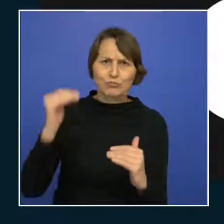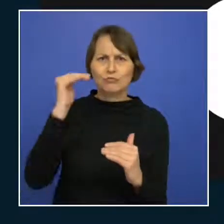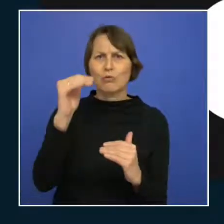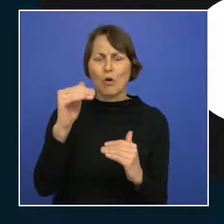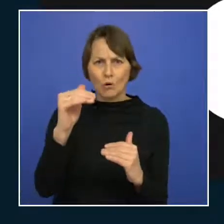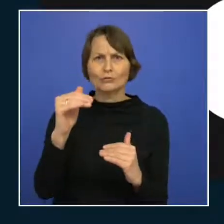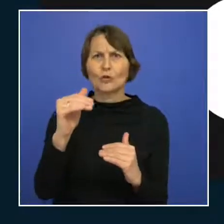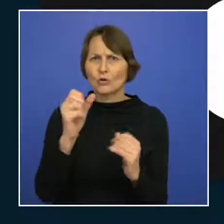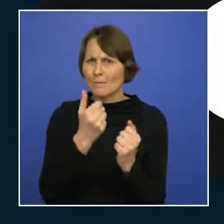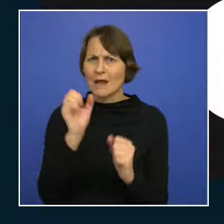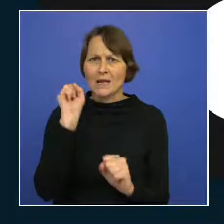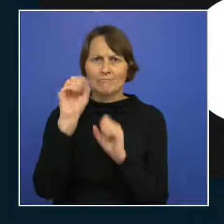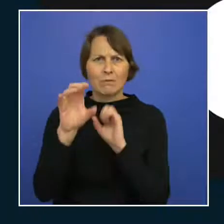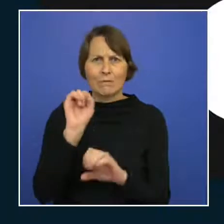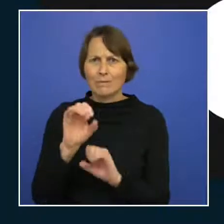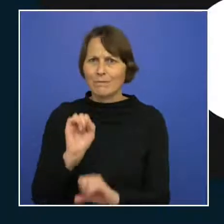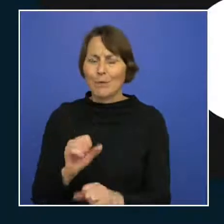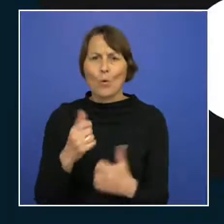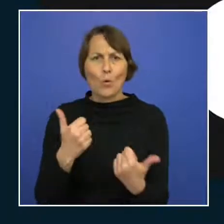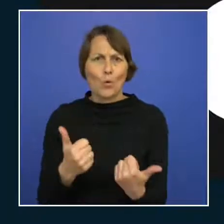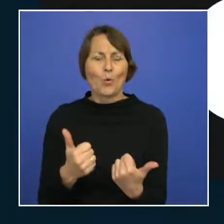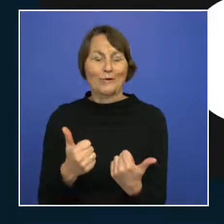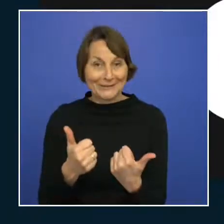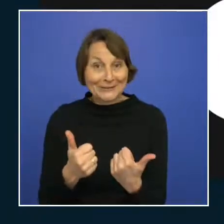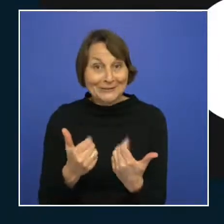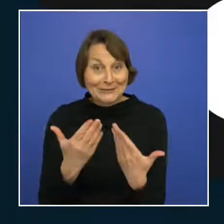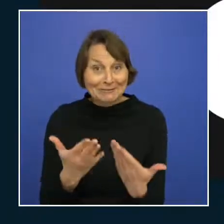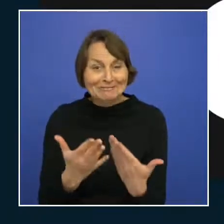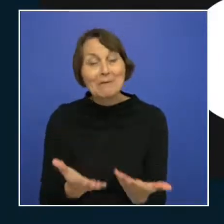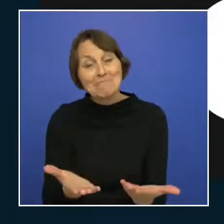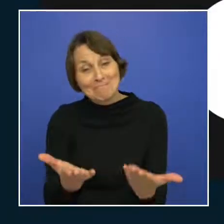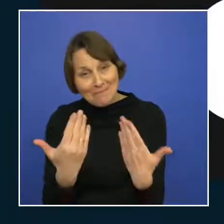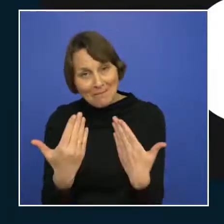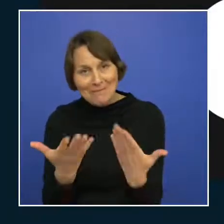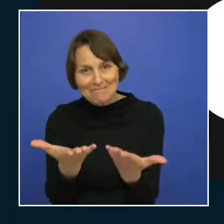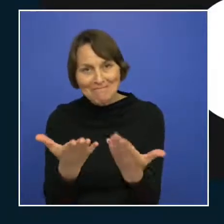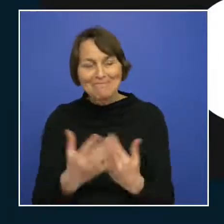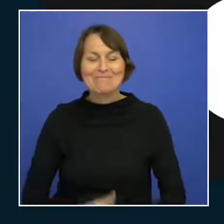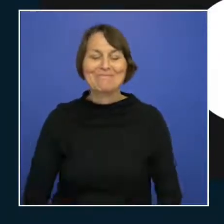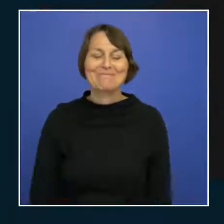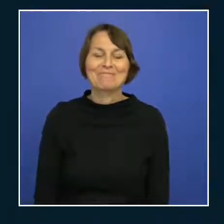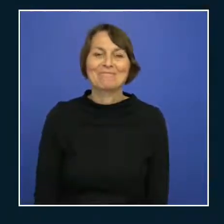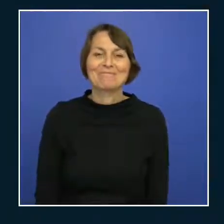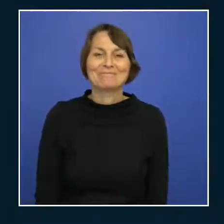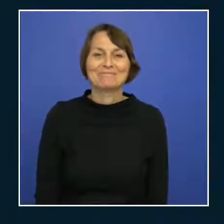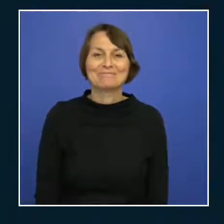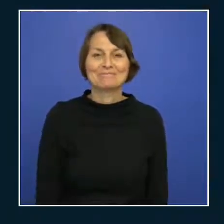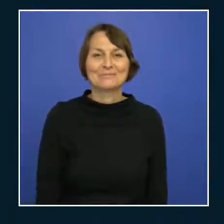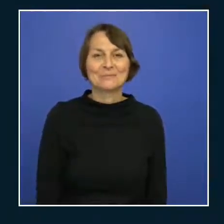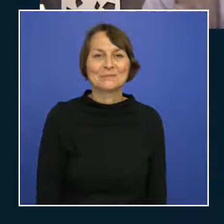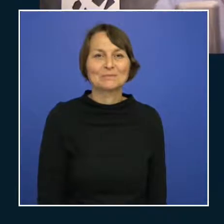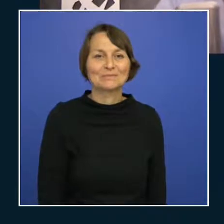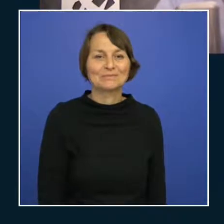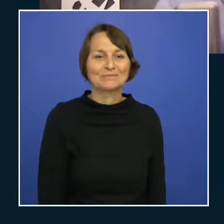good. So by all means, go ahead and take it away.